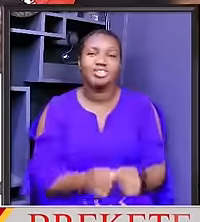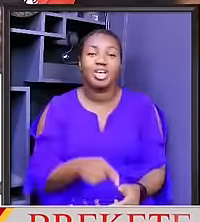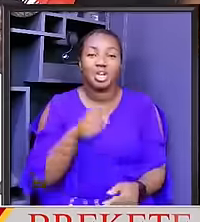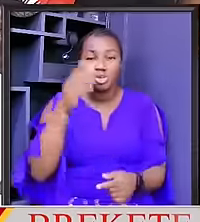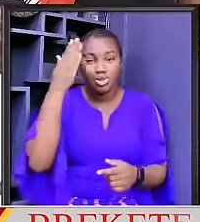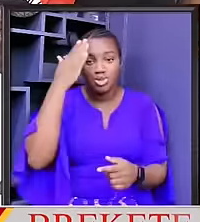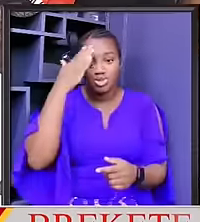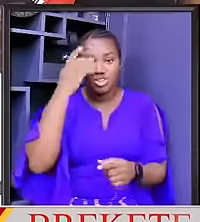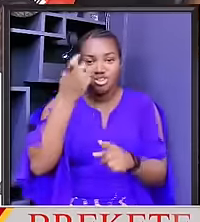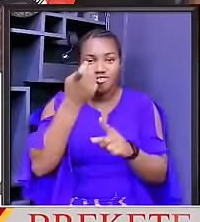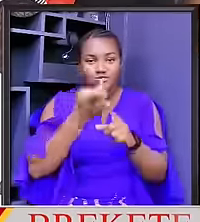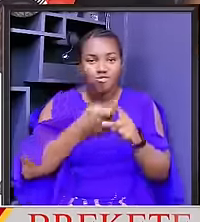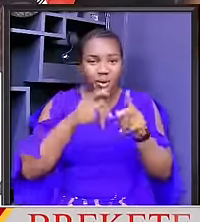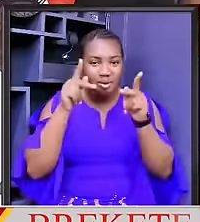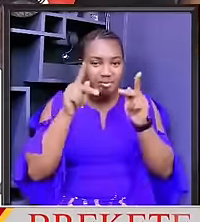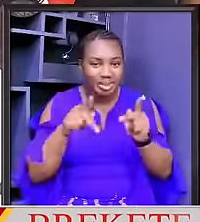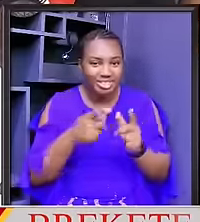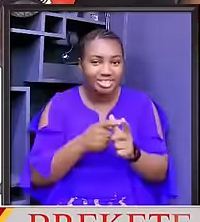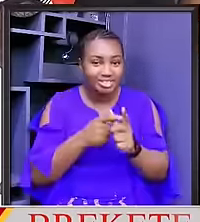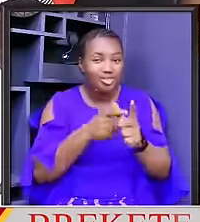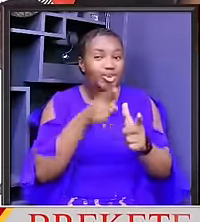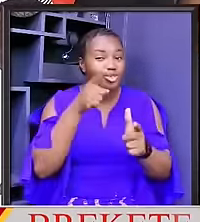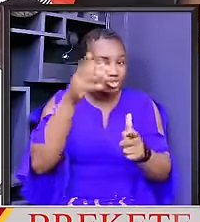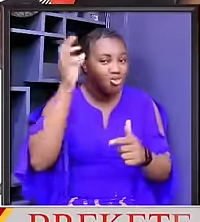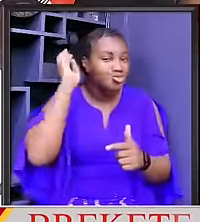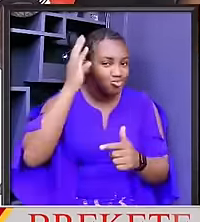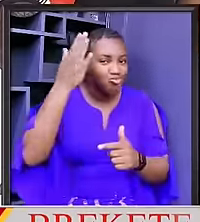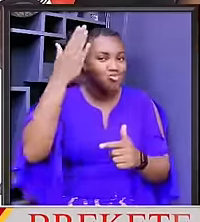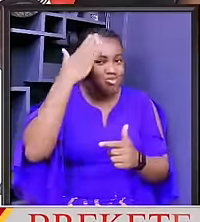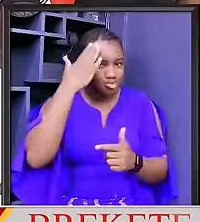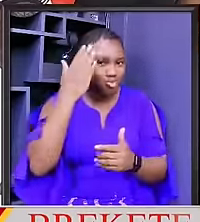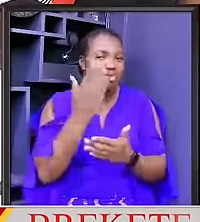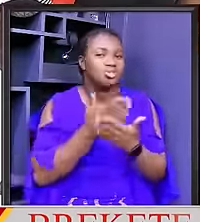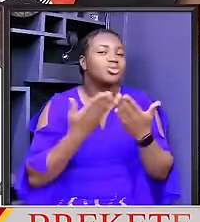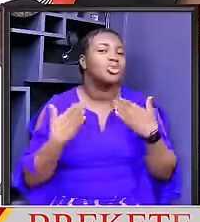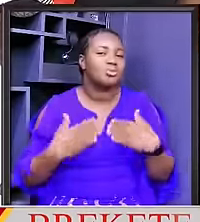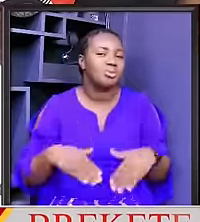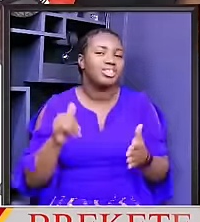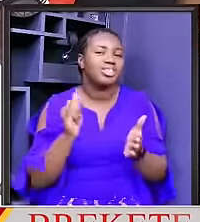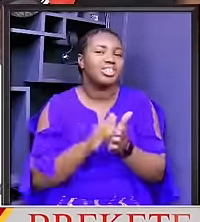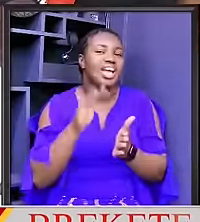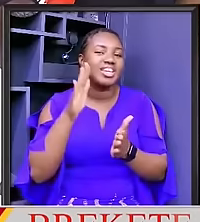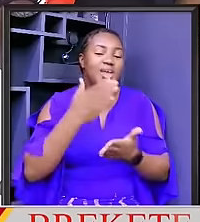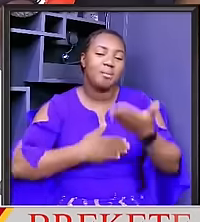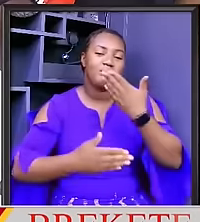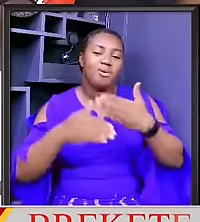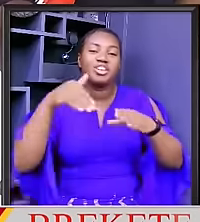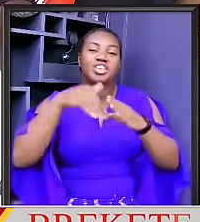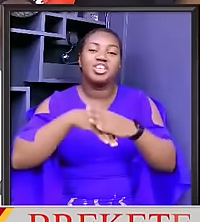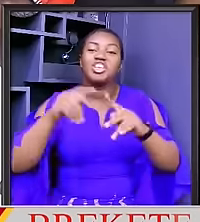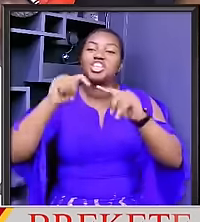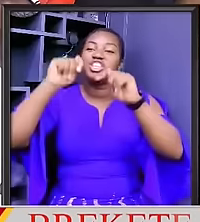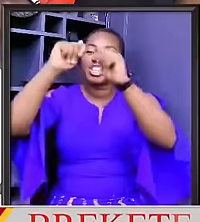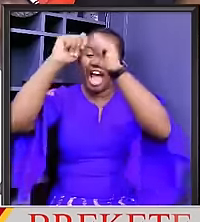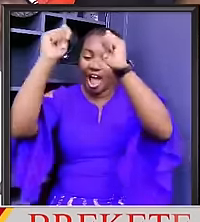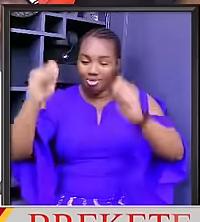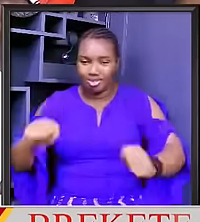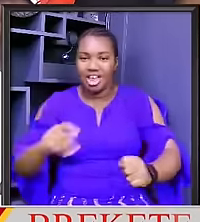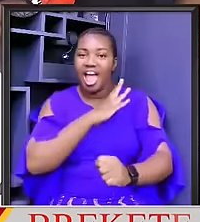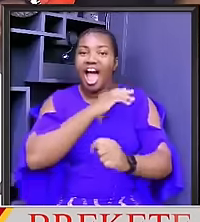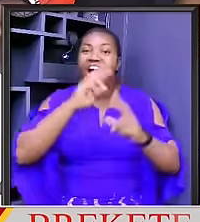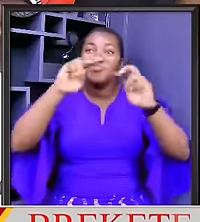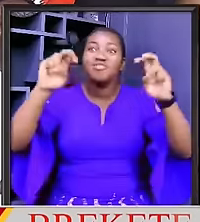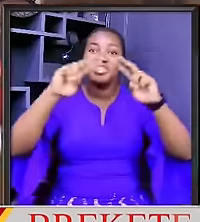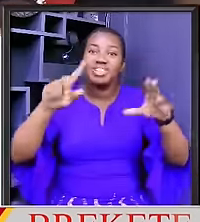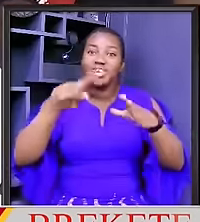You know, say from Percy run, you go know Percy where them born for township and Percy where grow for village. When you